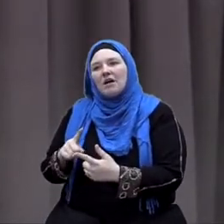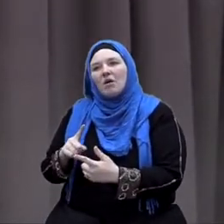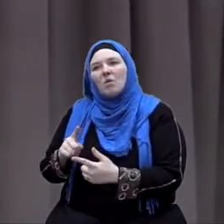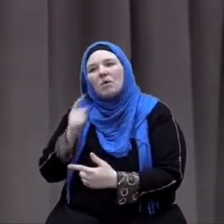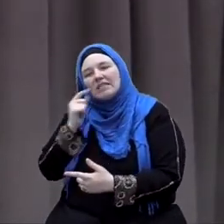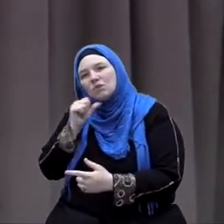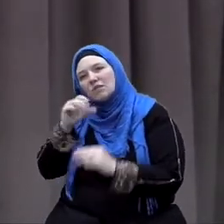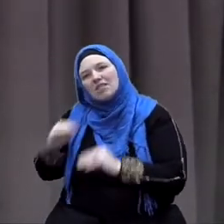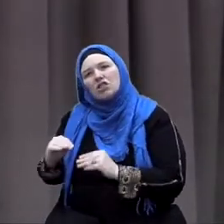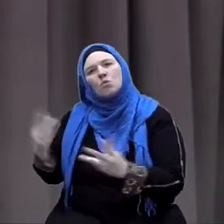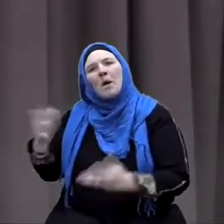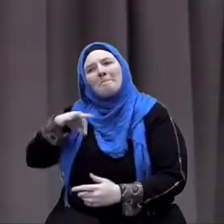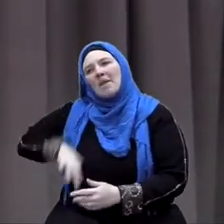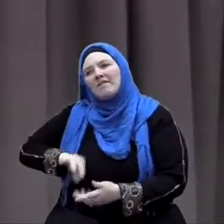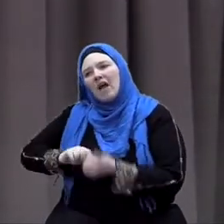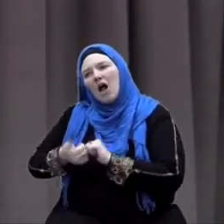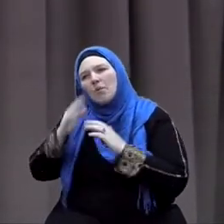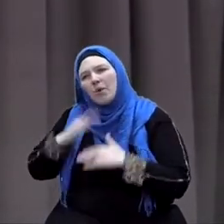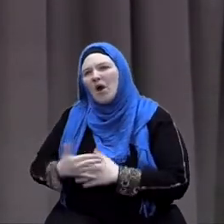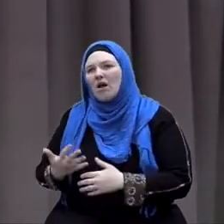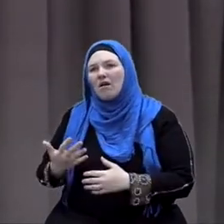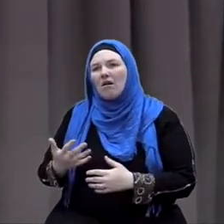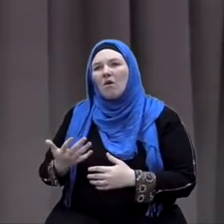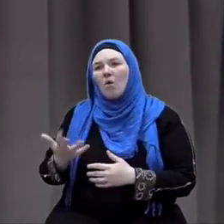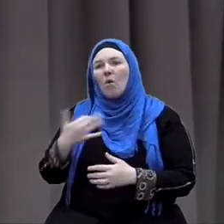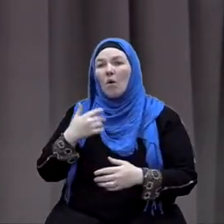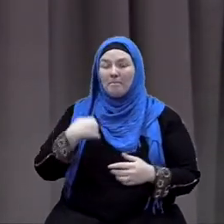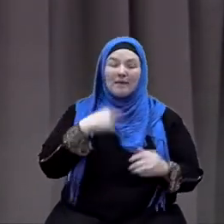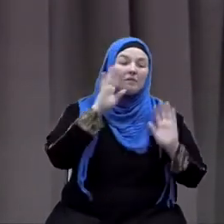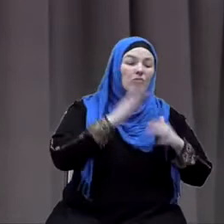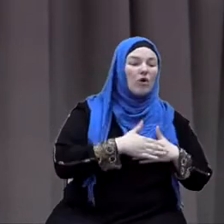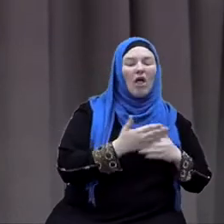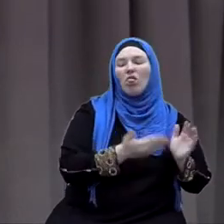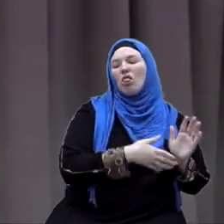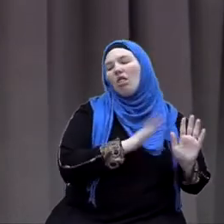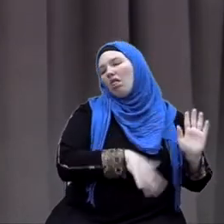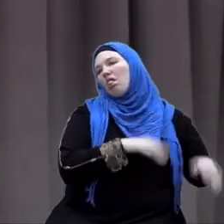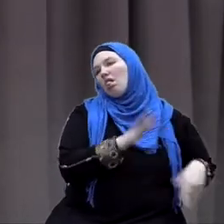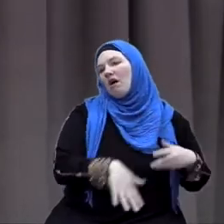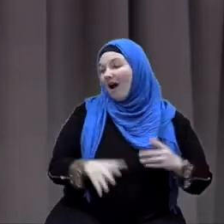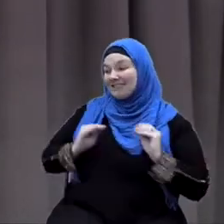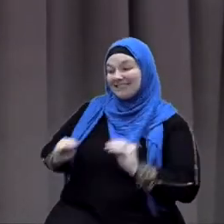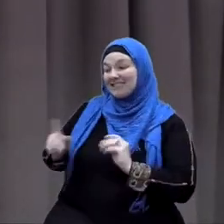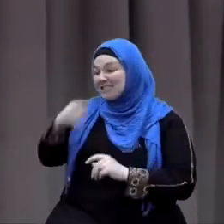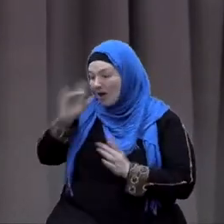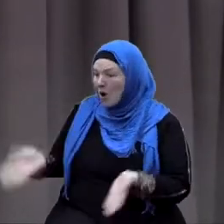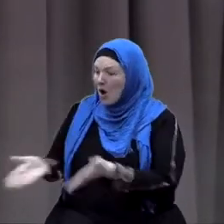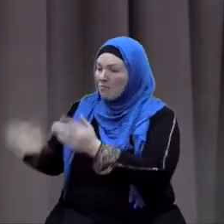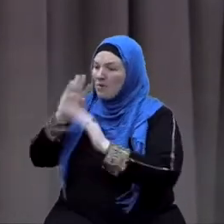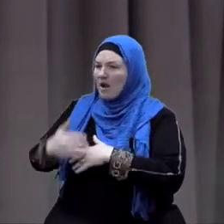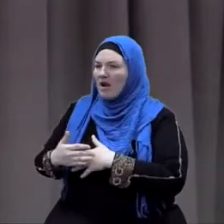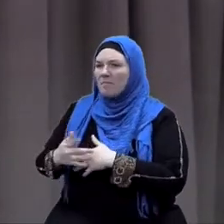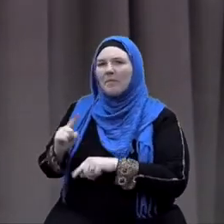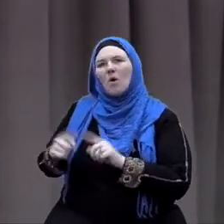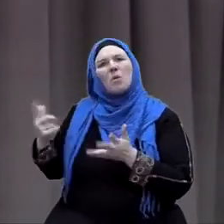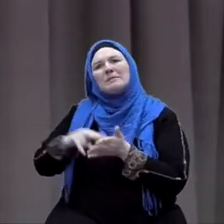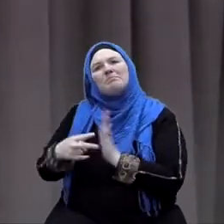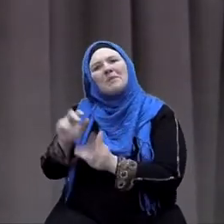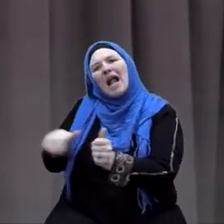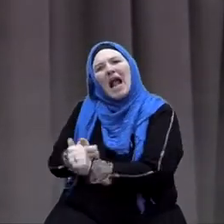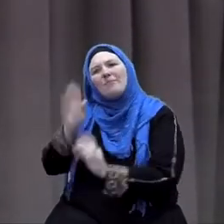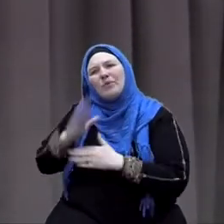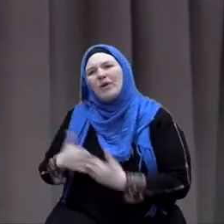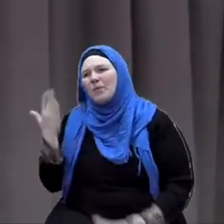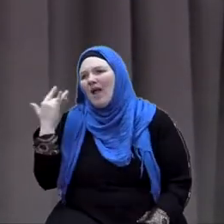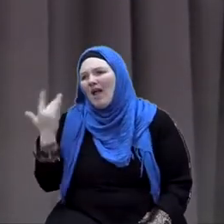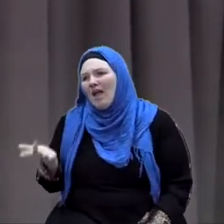benefit from the prayer, or why should we keep up with the prayer. Those are basic fundamental issues. So we need to focus